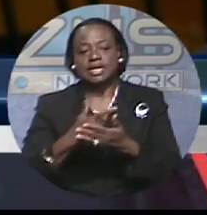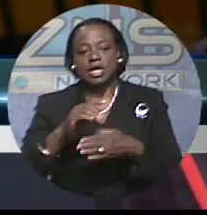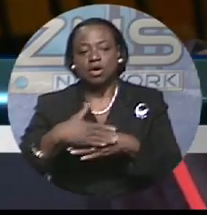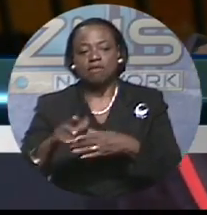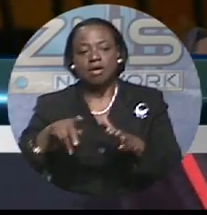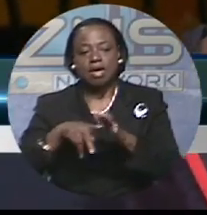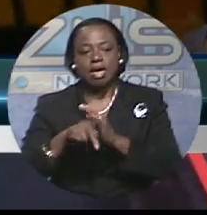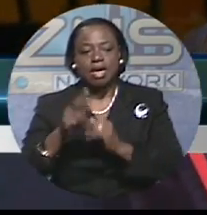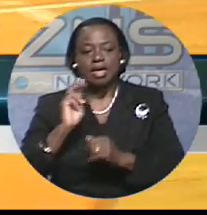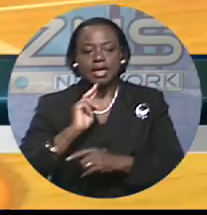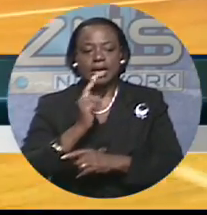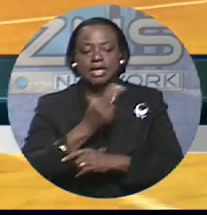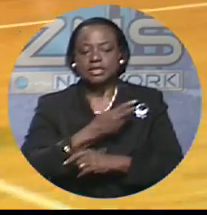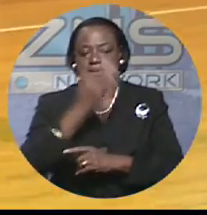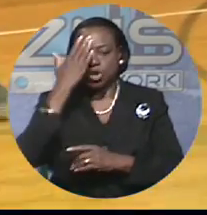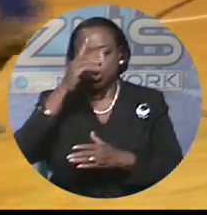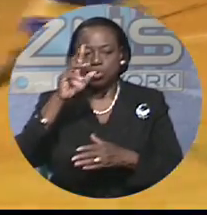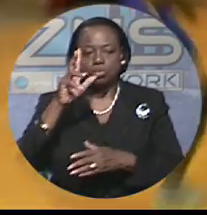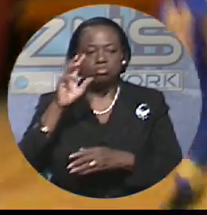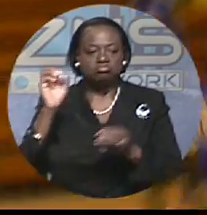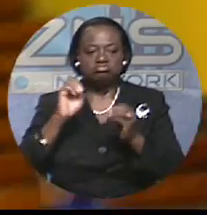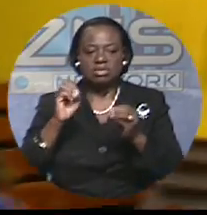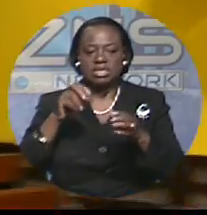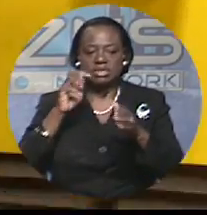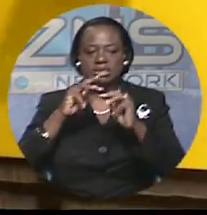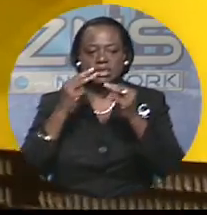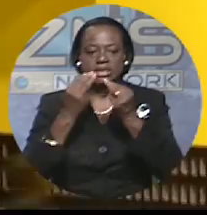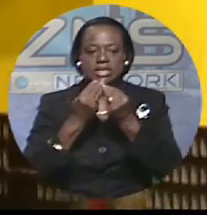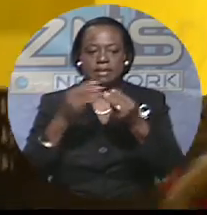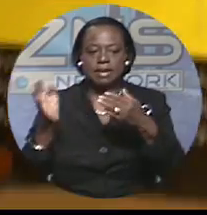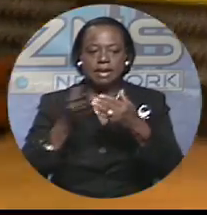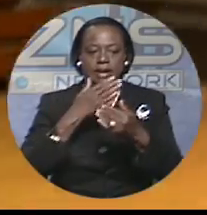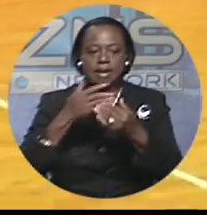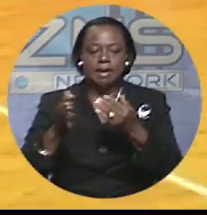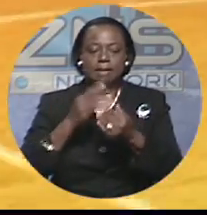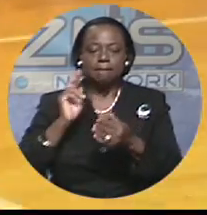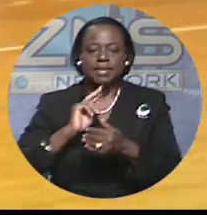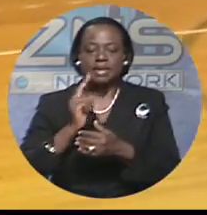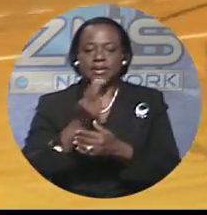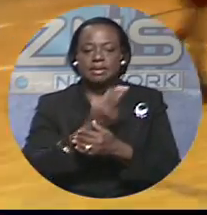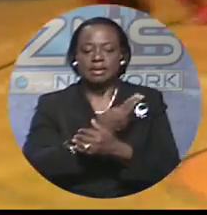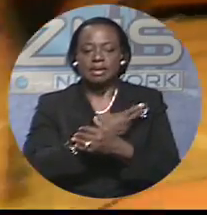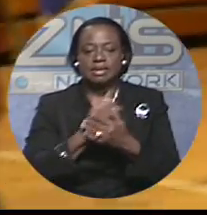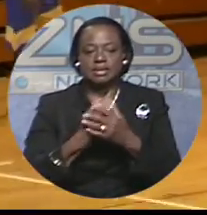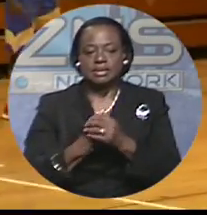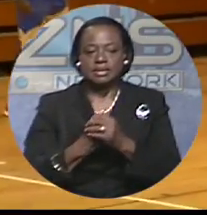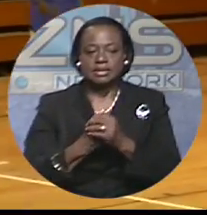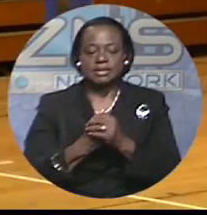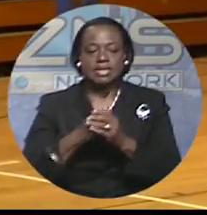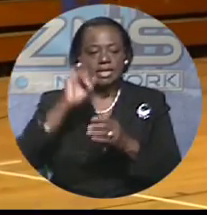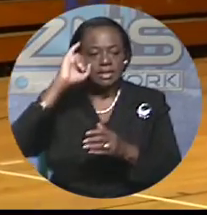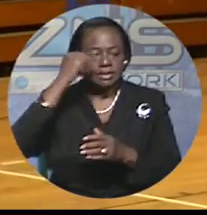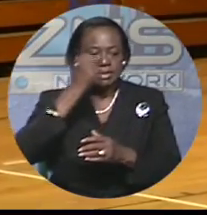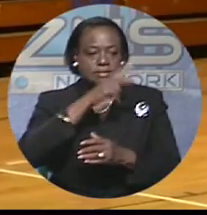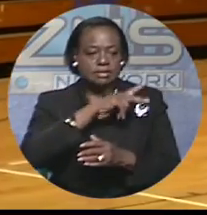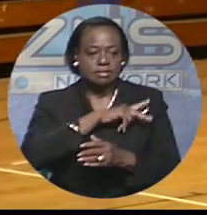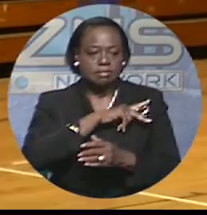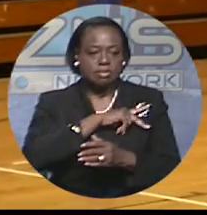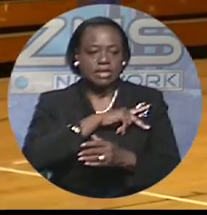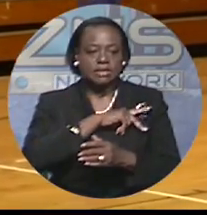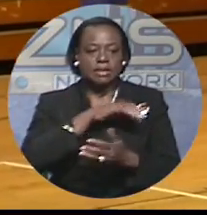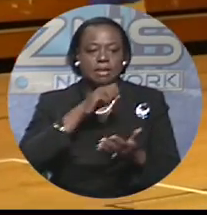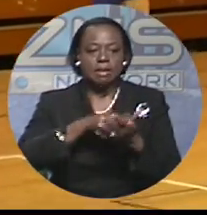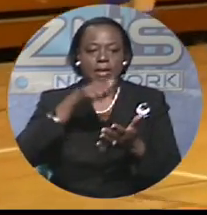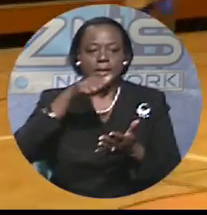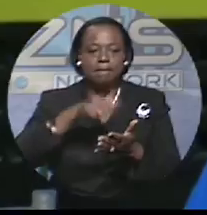you know no team could beat us. Now for the Real Deal Rangers, Coach James Price knew he had this one in the bag, but he expects to bounce back